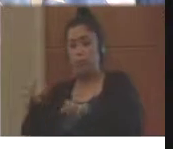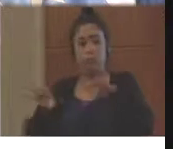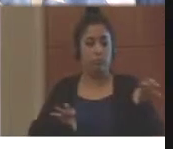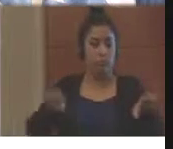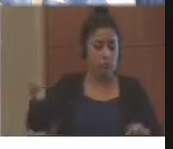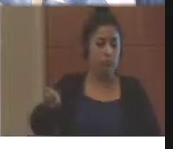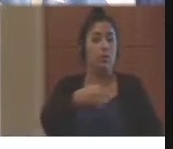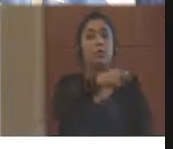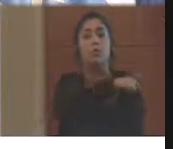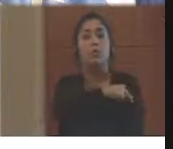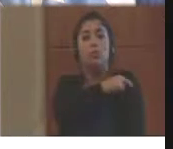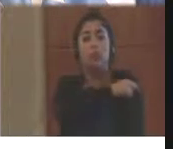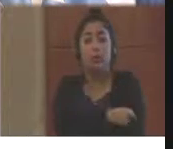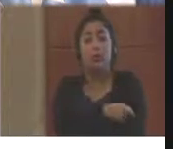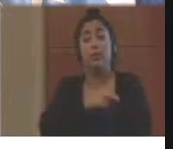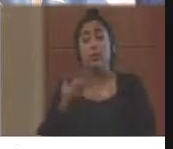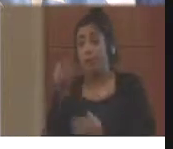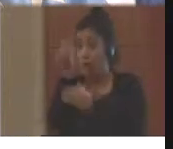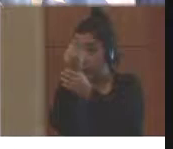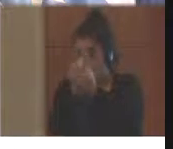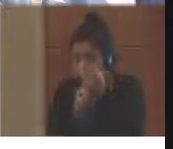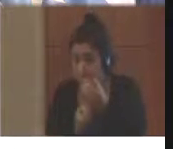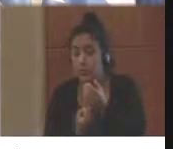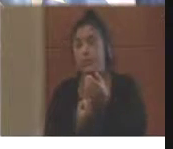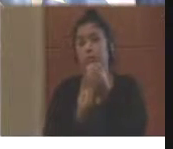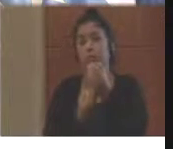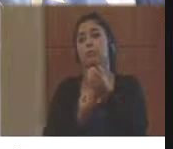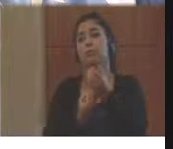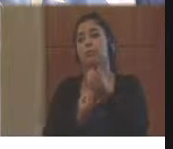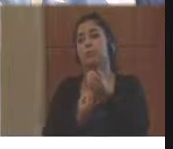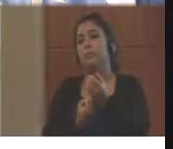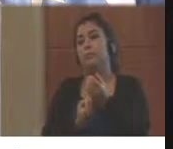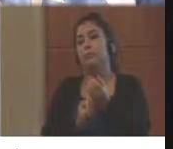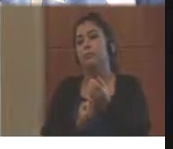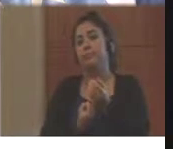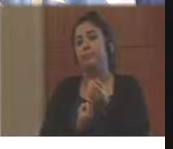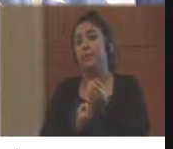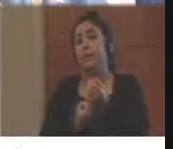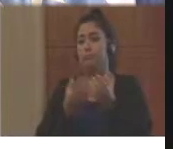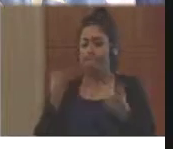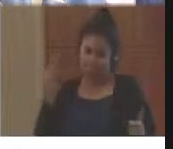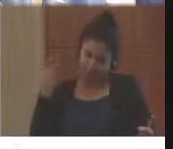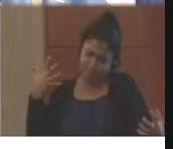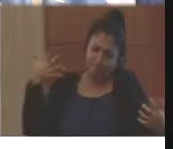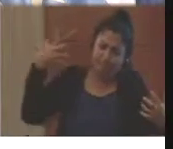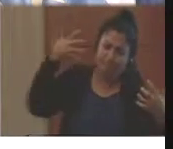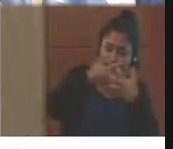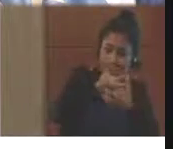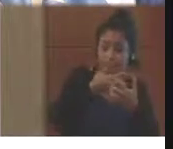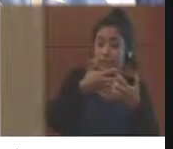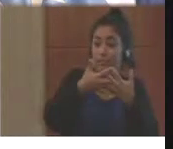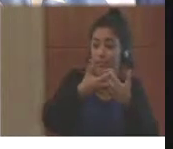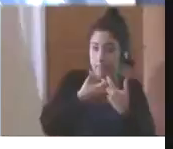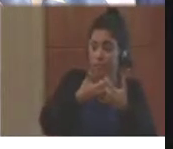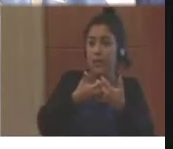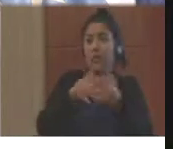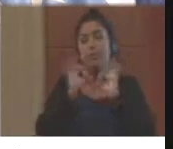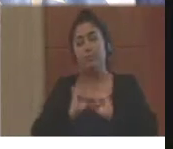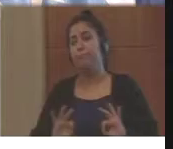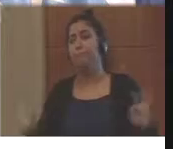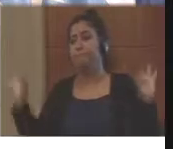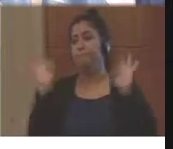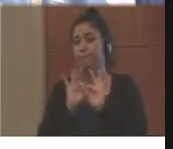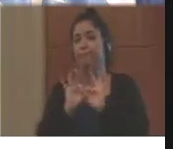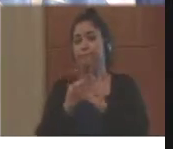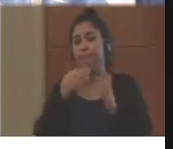next to communities at all times. And therefore, the Federation is very pleased to join this